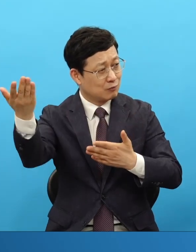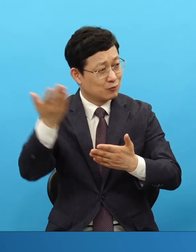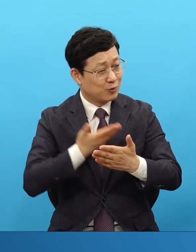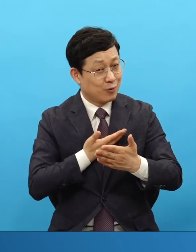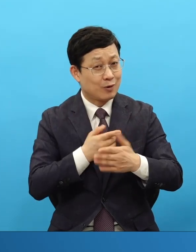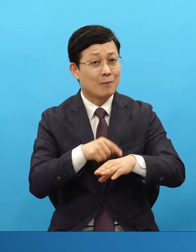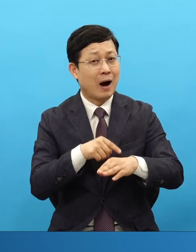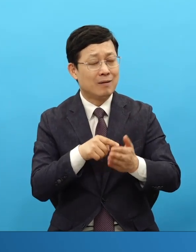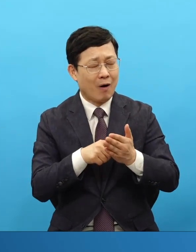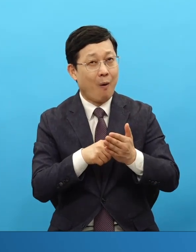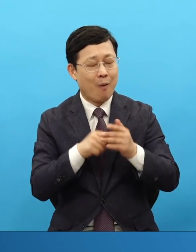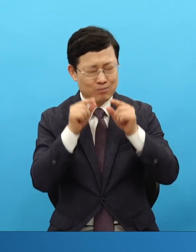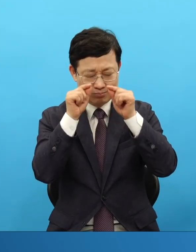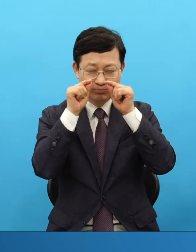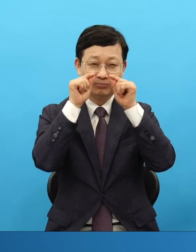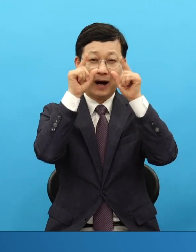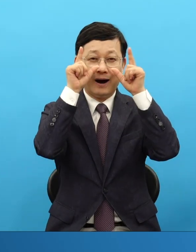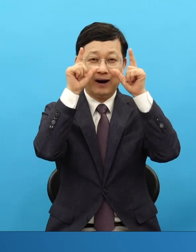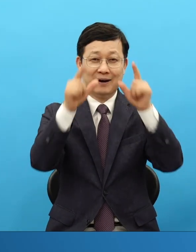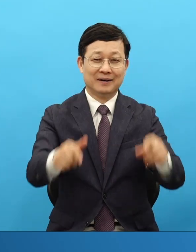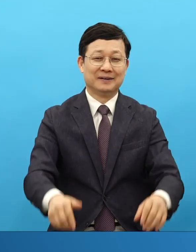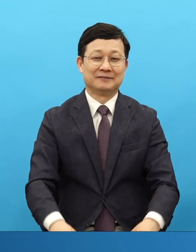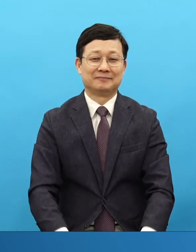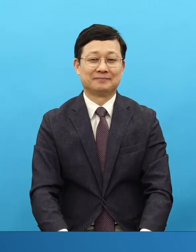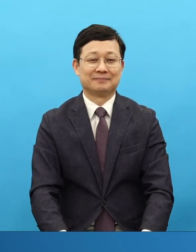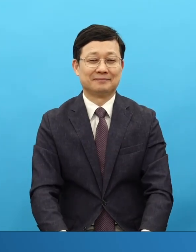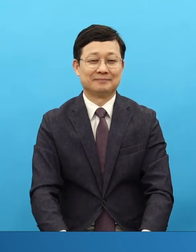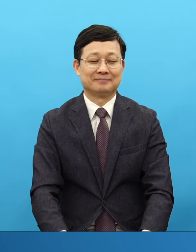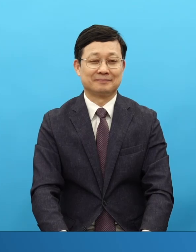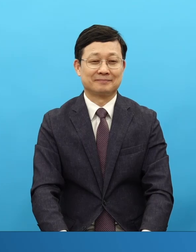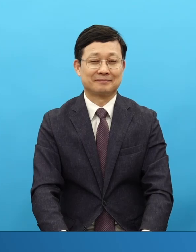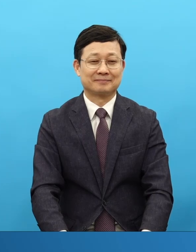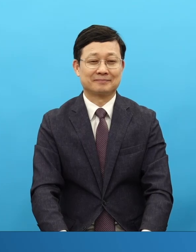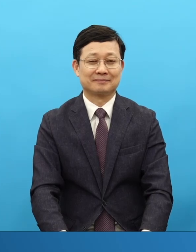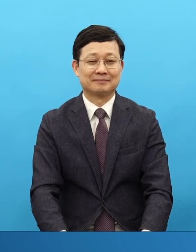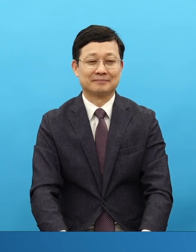every situation, then not just your ears, but God will speak to your heart.